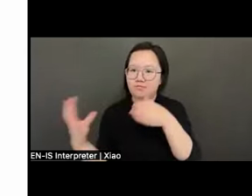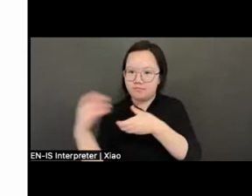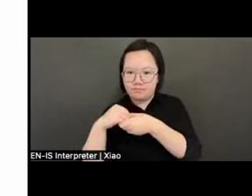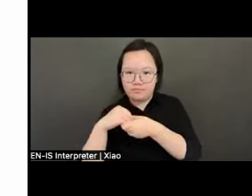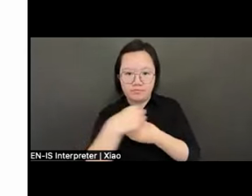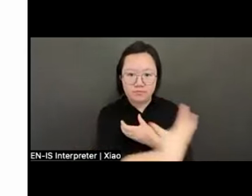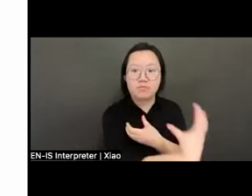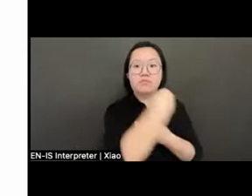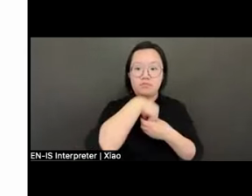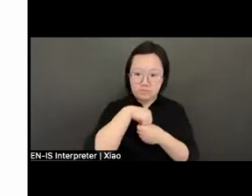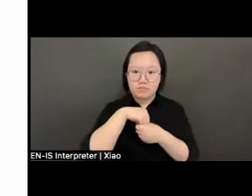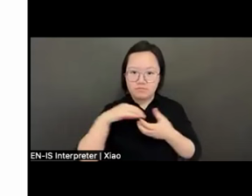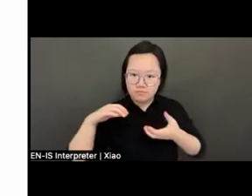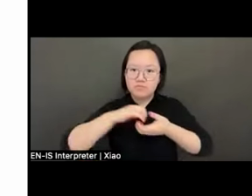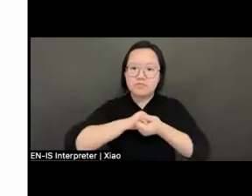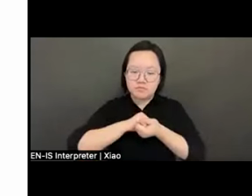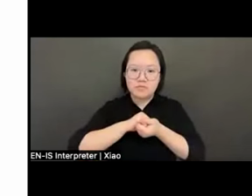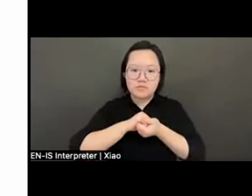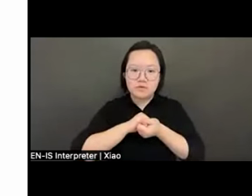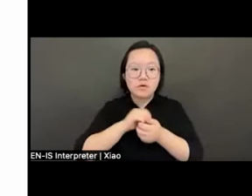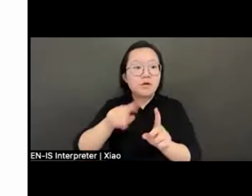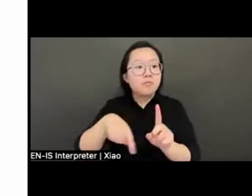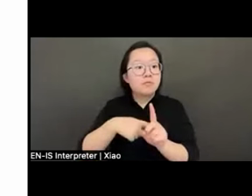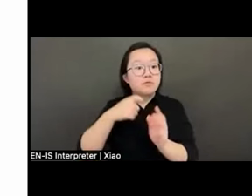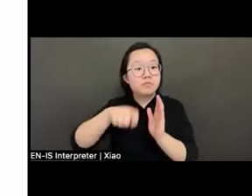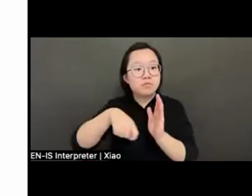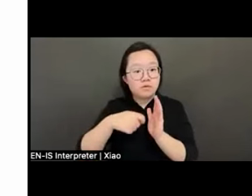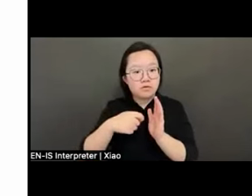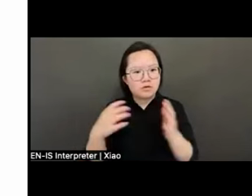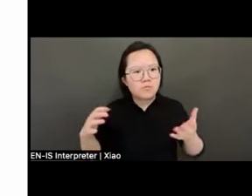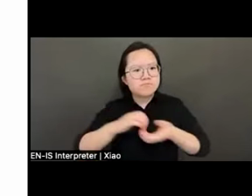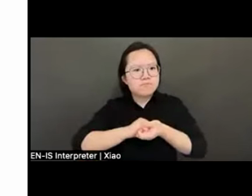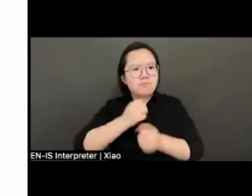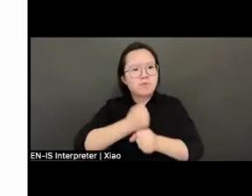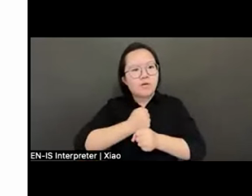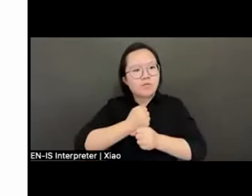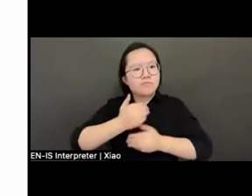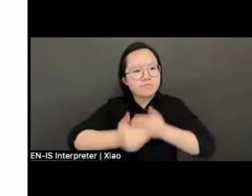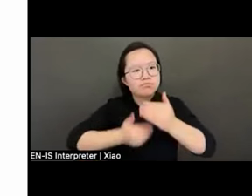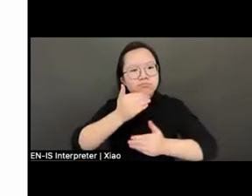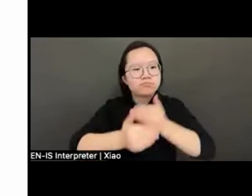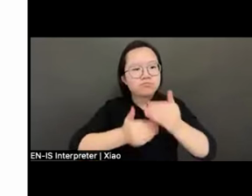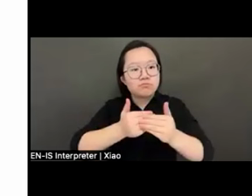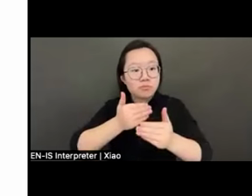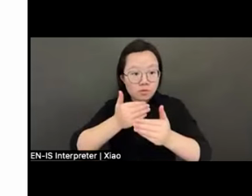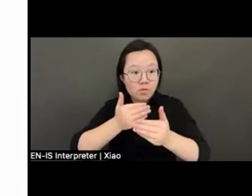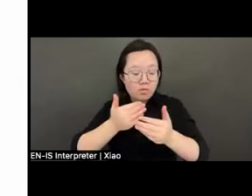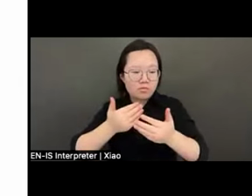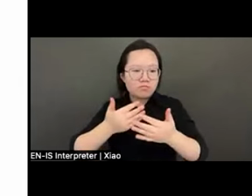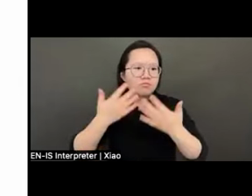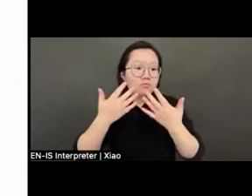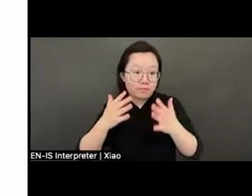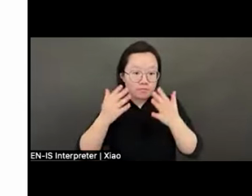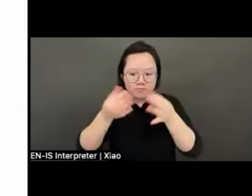be beneficial for the project and all organizations that are part of the consortium. So this is also something you will have to demonstrate in